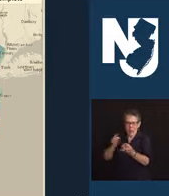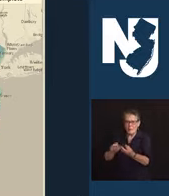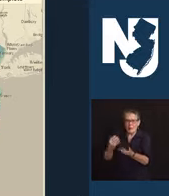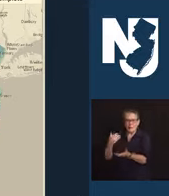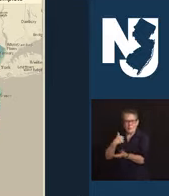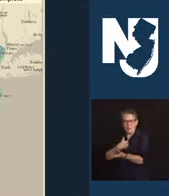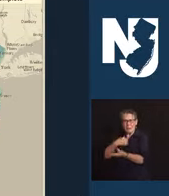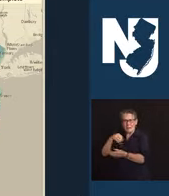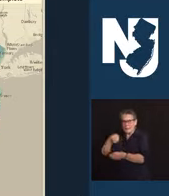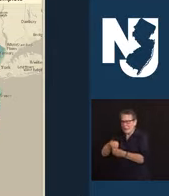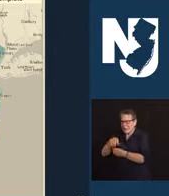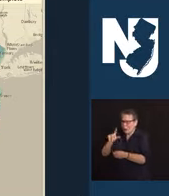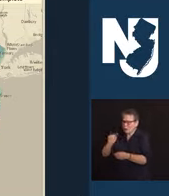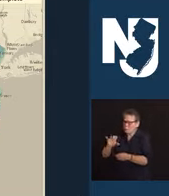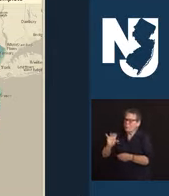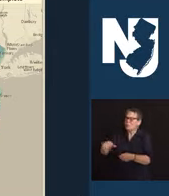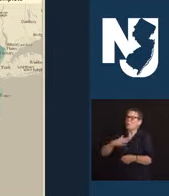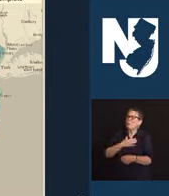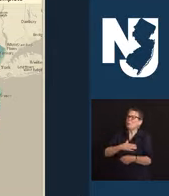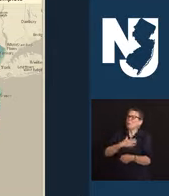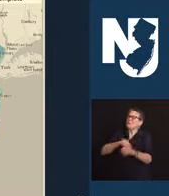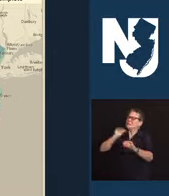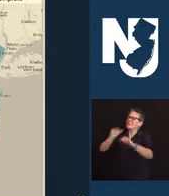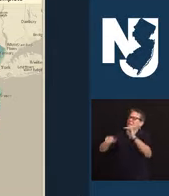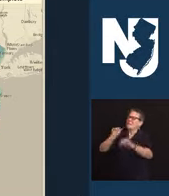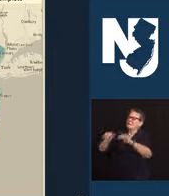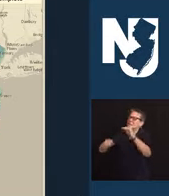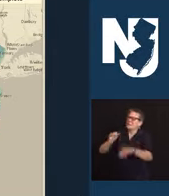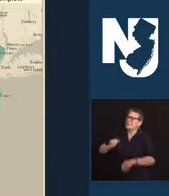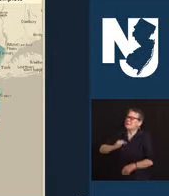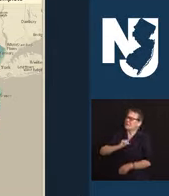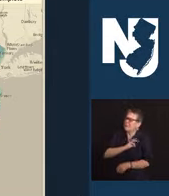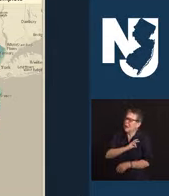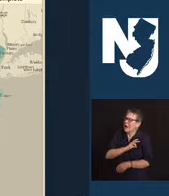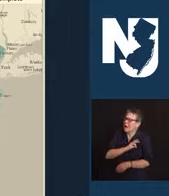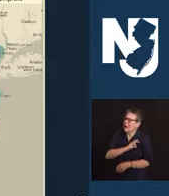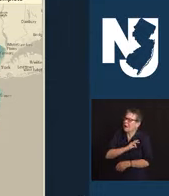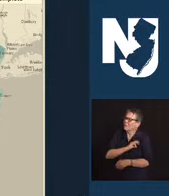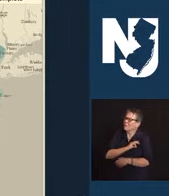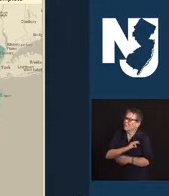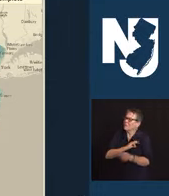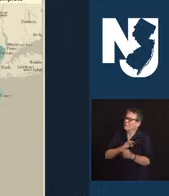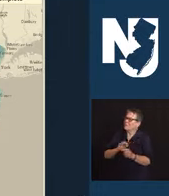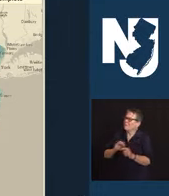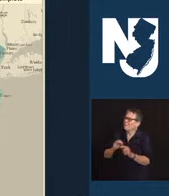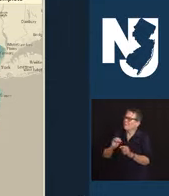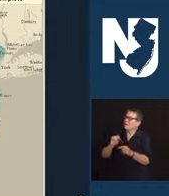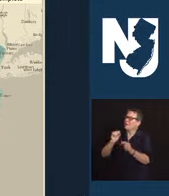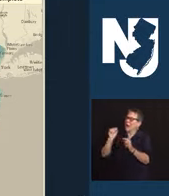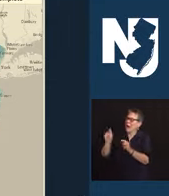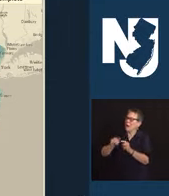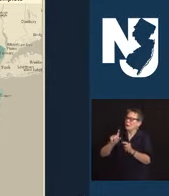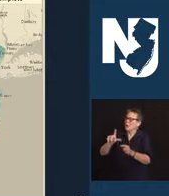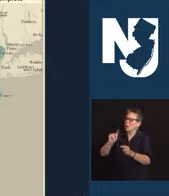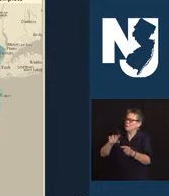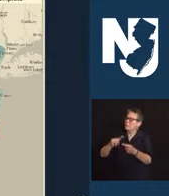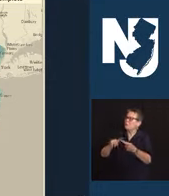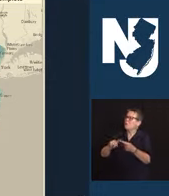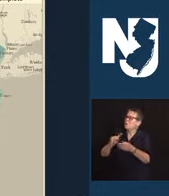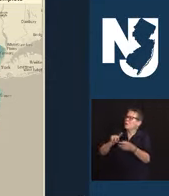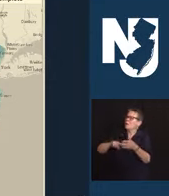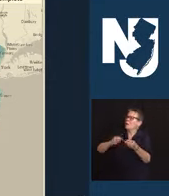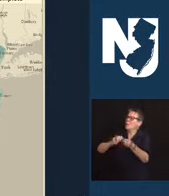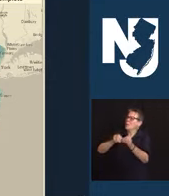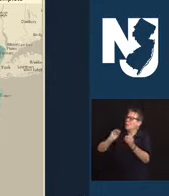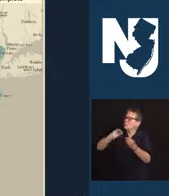facility, please ask management 2 questions. What percentage of your staff is vaccinated, and what's your plan